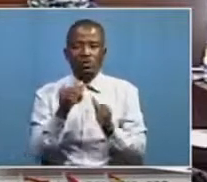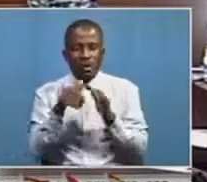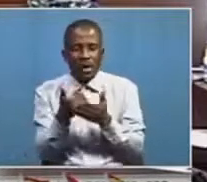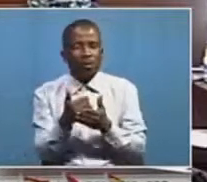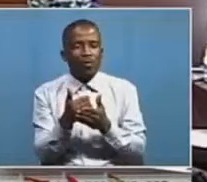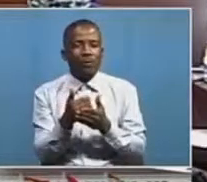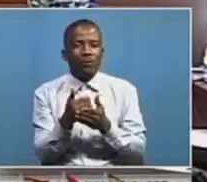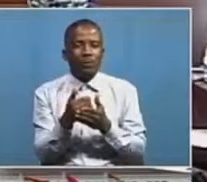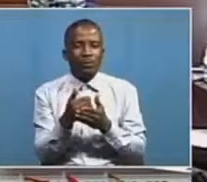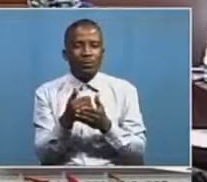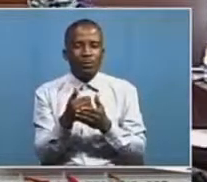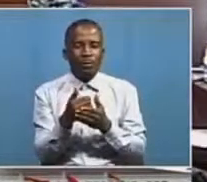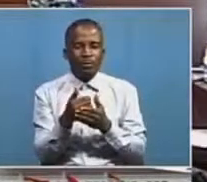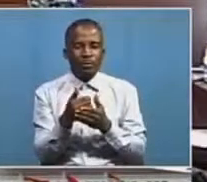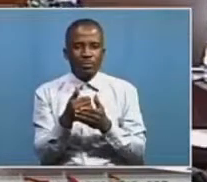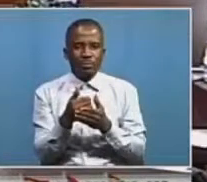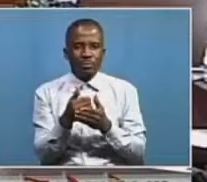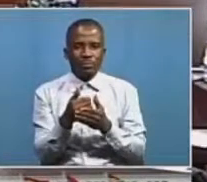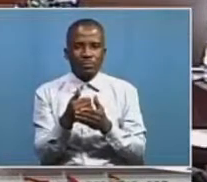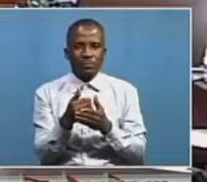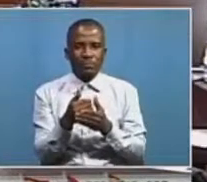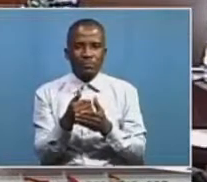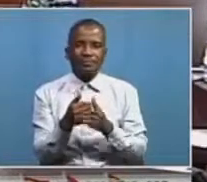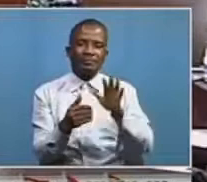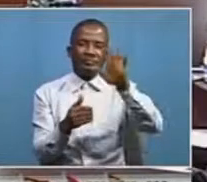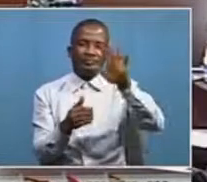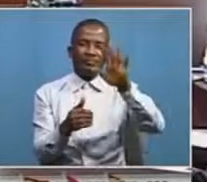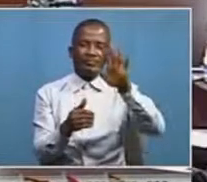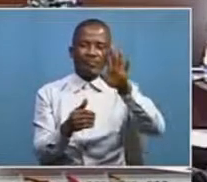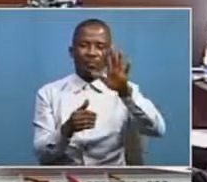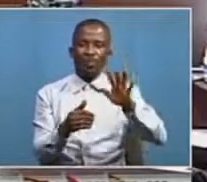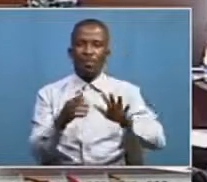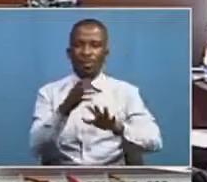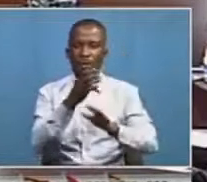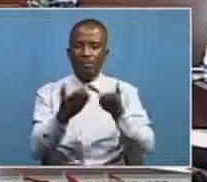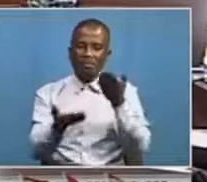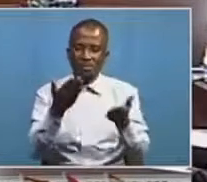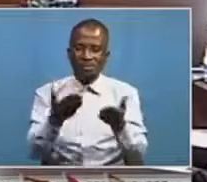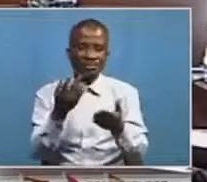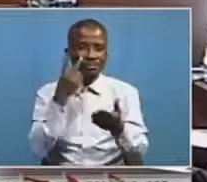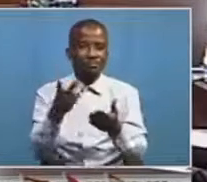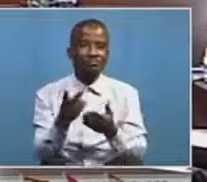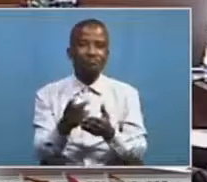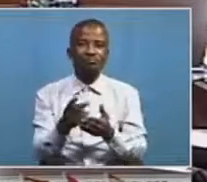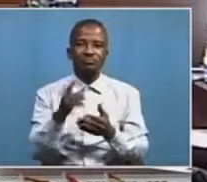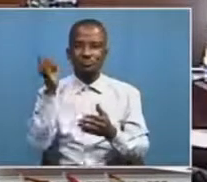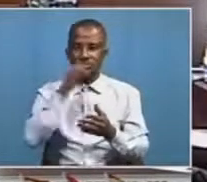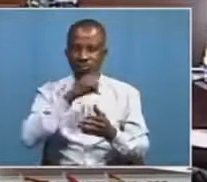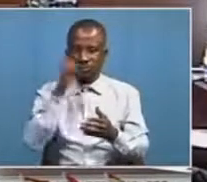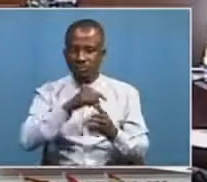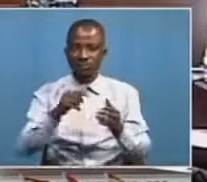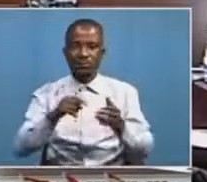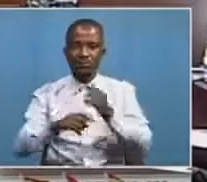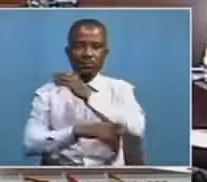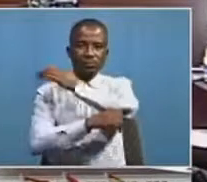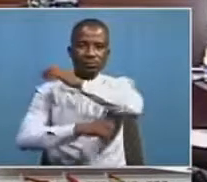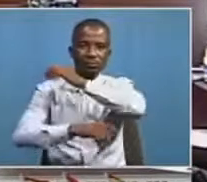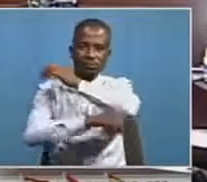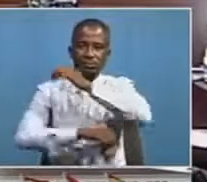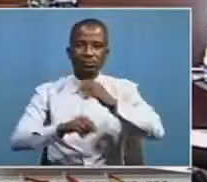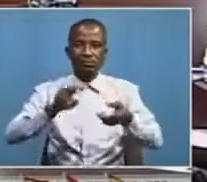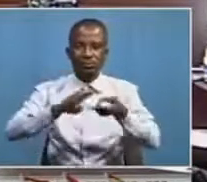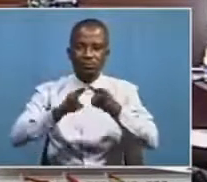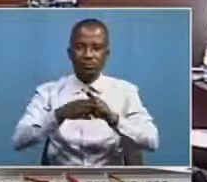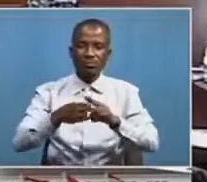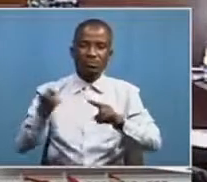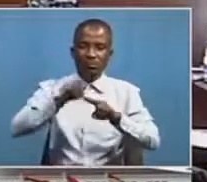3 of the 1982 Constitution. And 5. Whether or not the alleged vote pattern and other errors complained